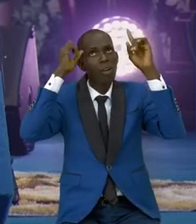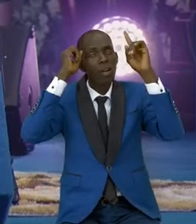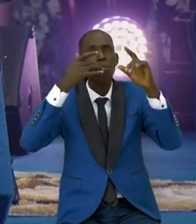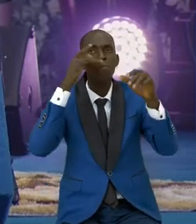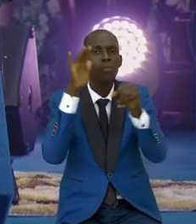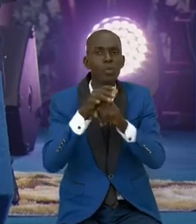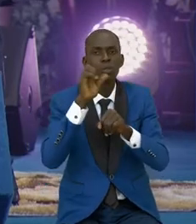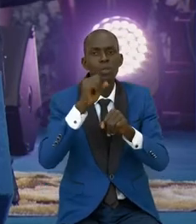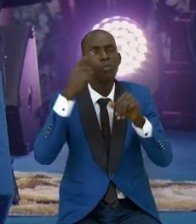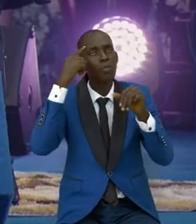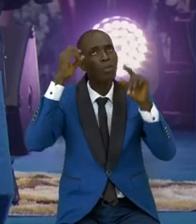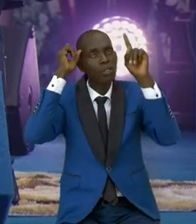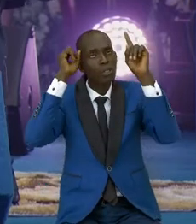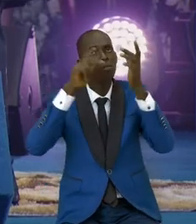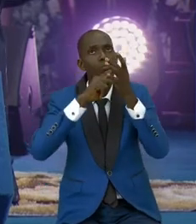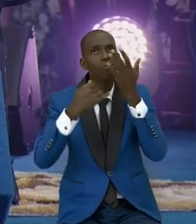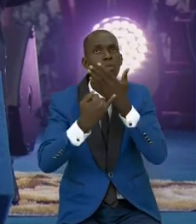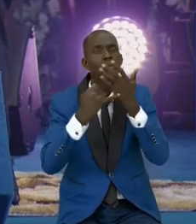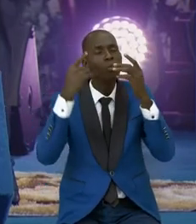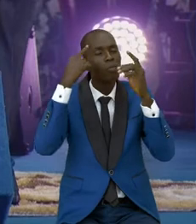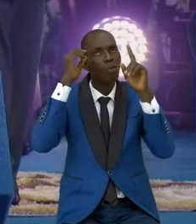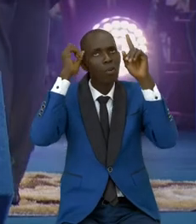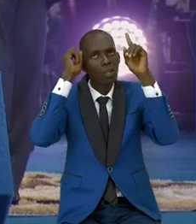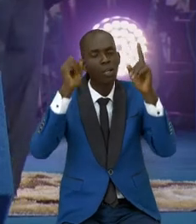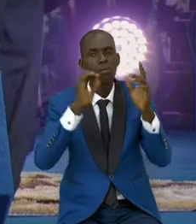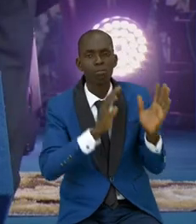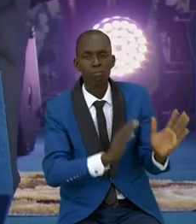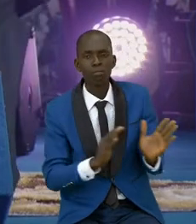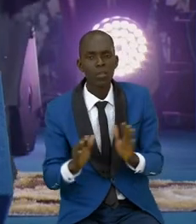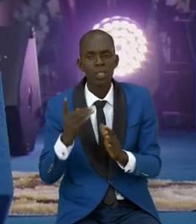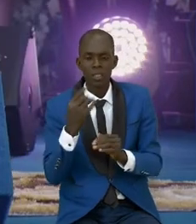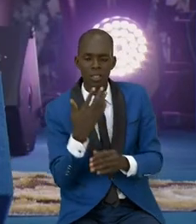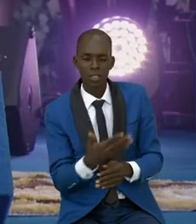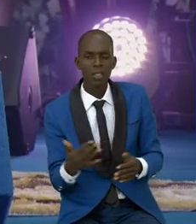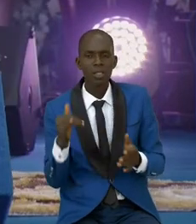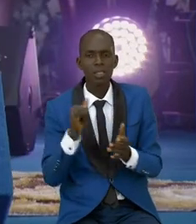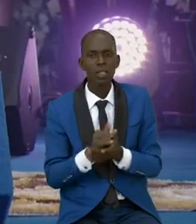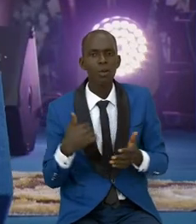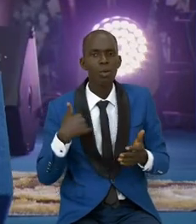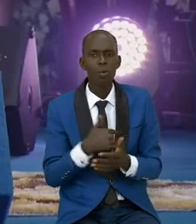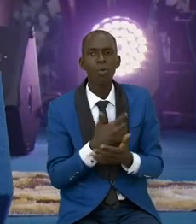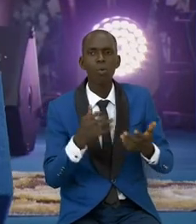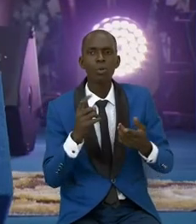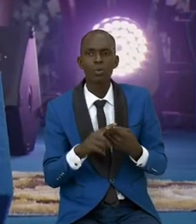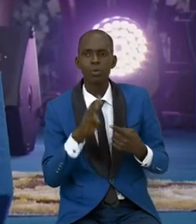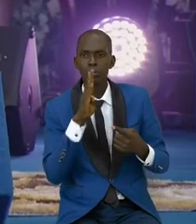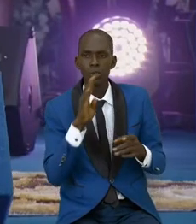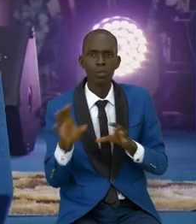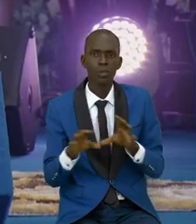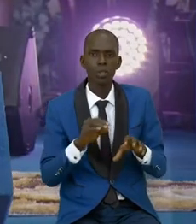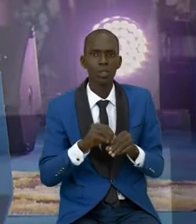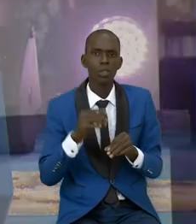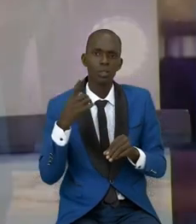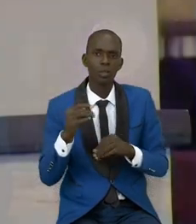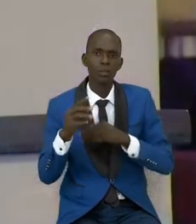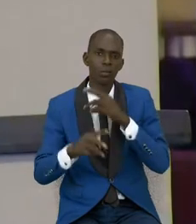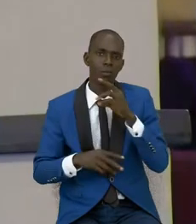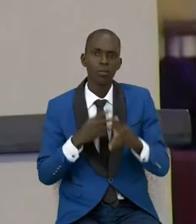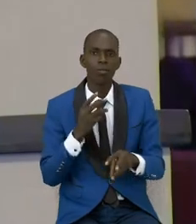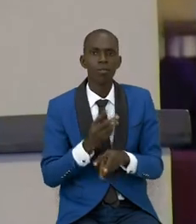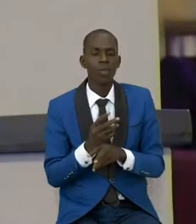his project, and for his plans, and the things he wants to get done in the world. We're looking at